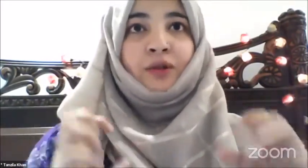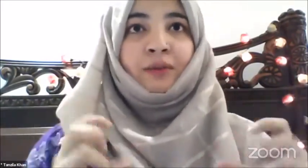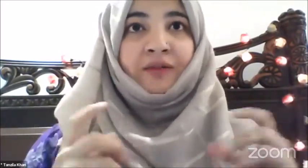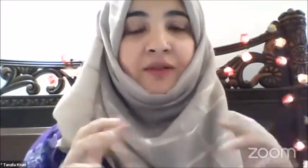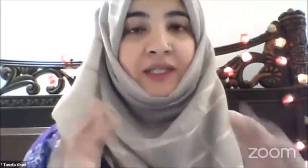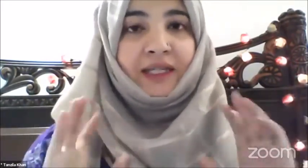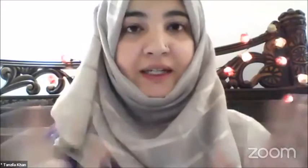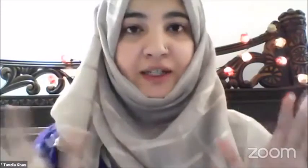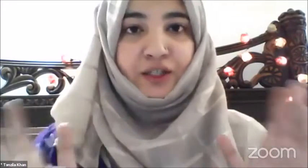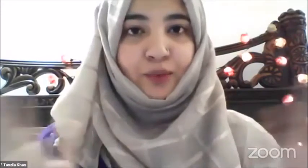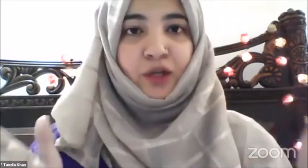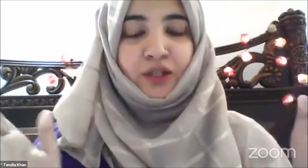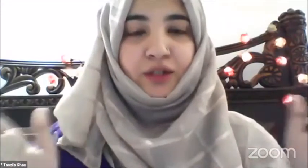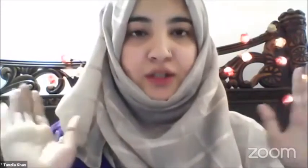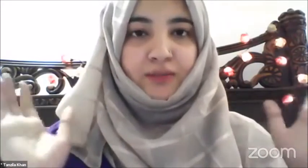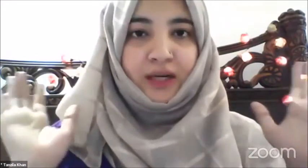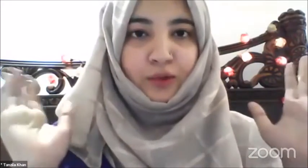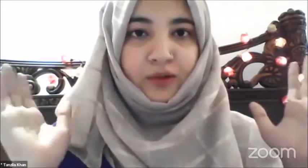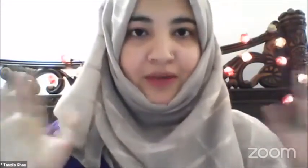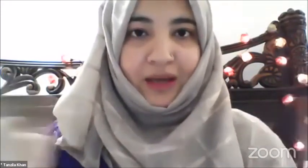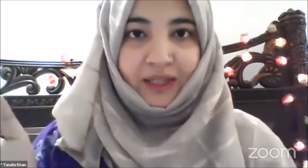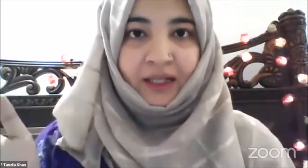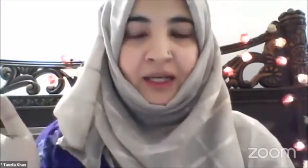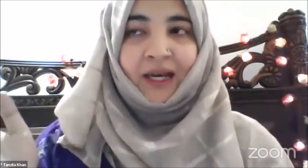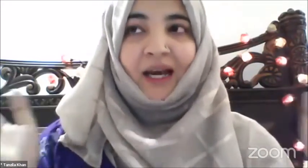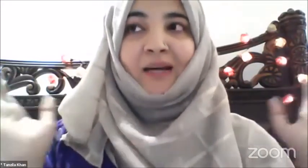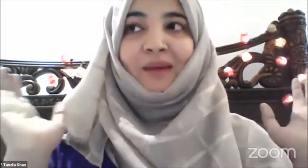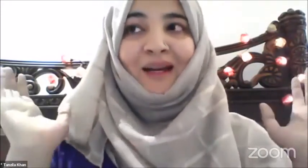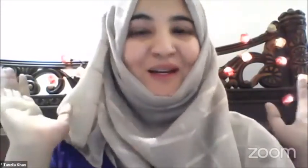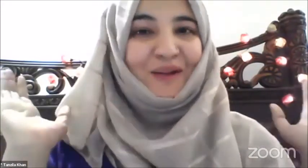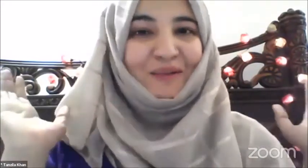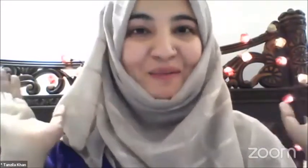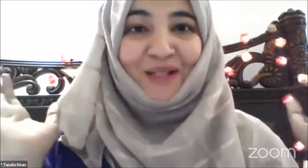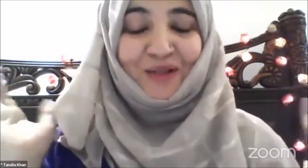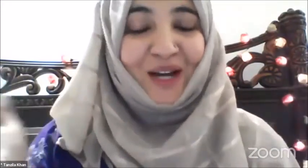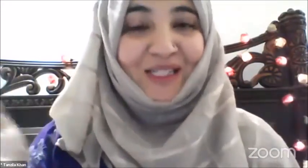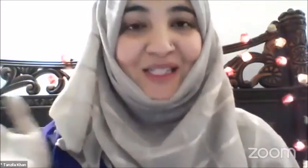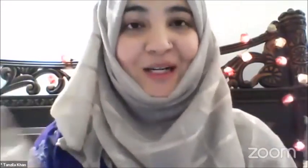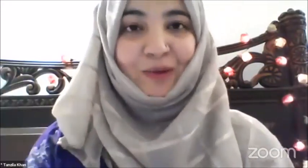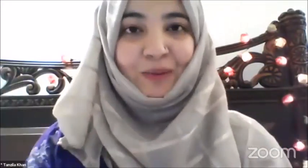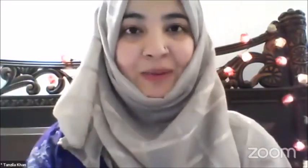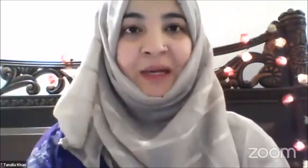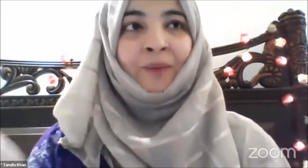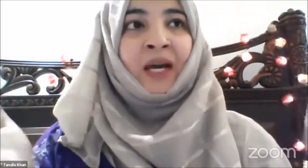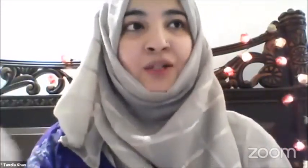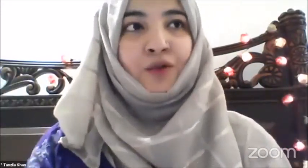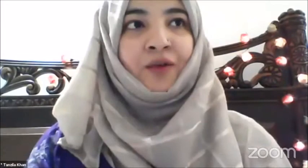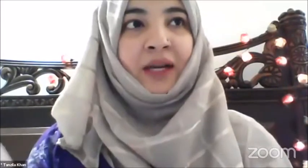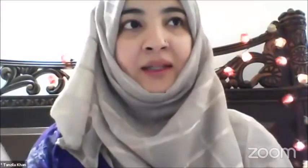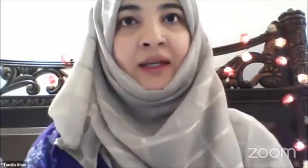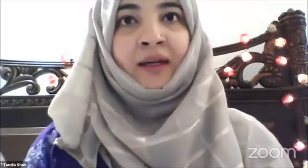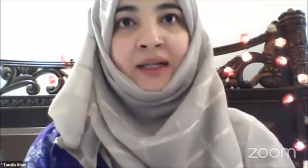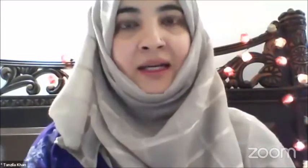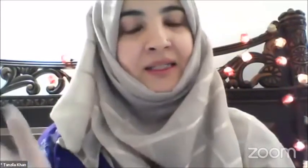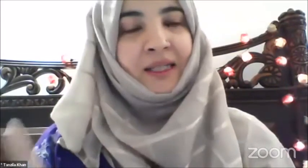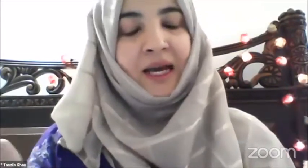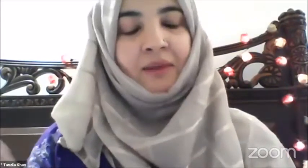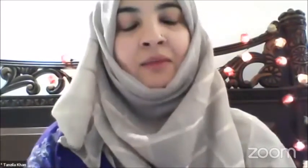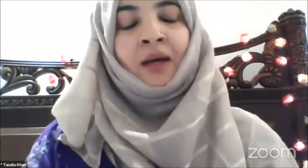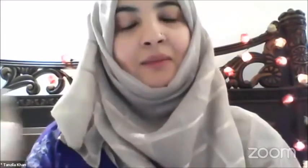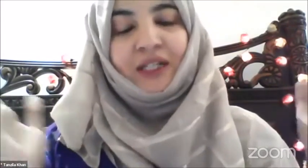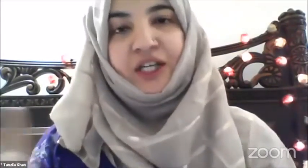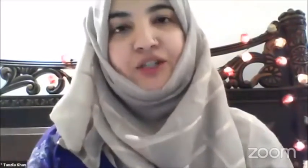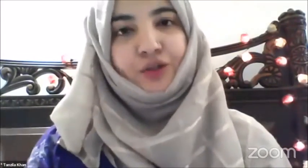So my first leadership project was my own family and my society around me. And so far, I think it takes